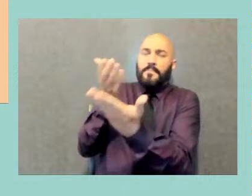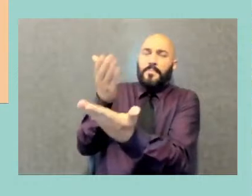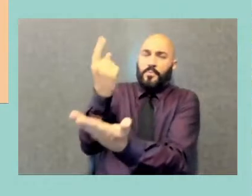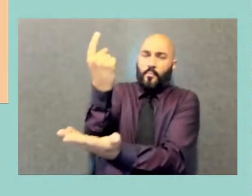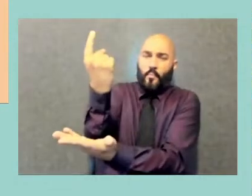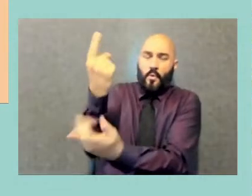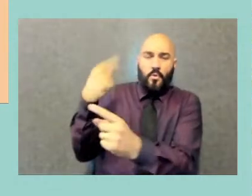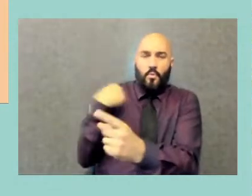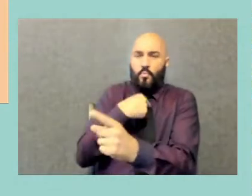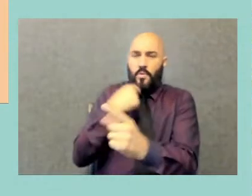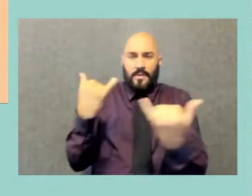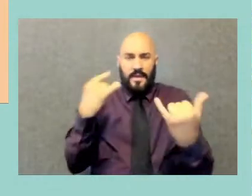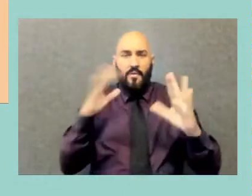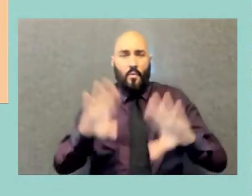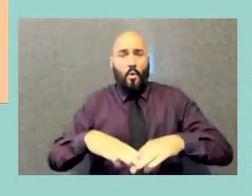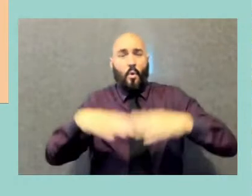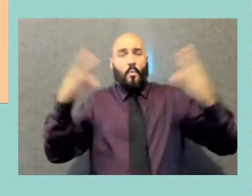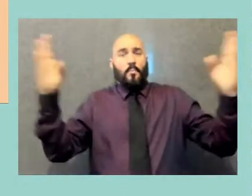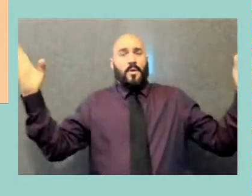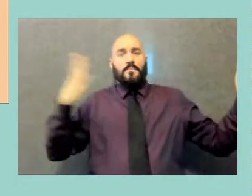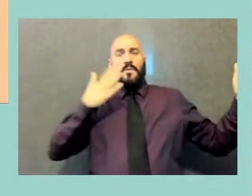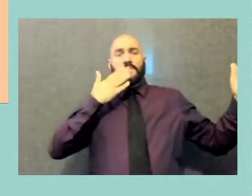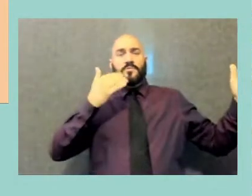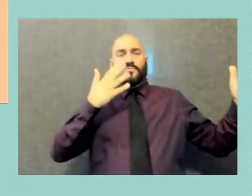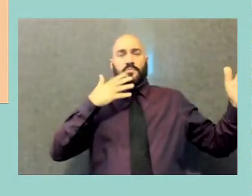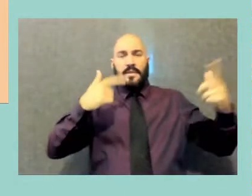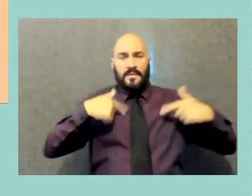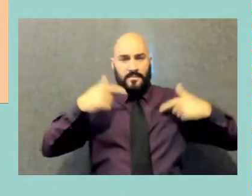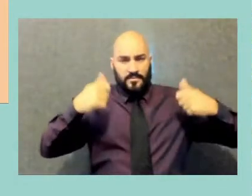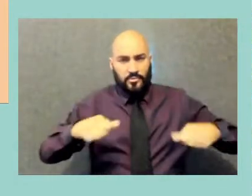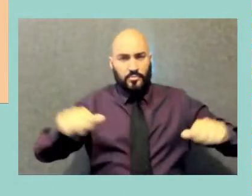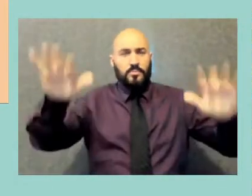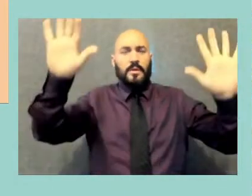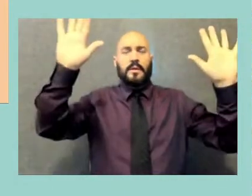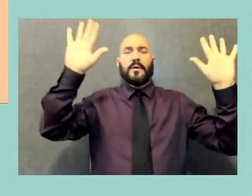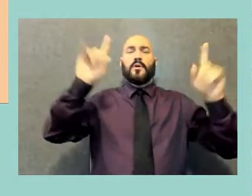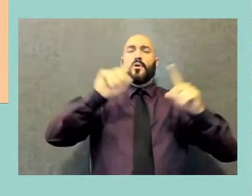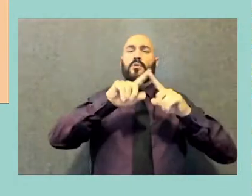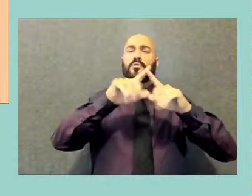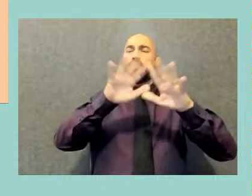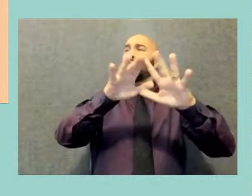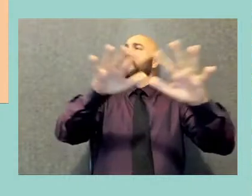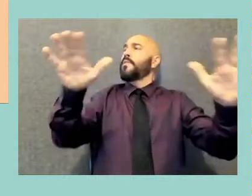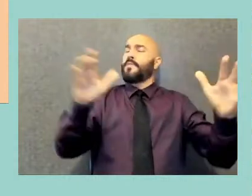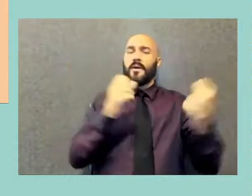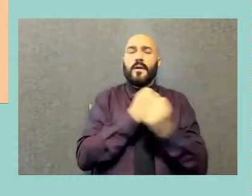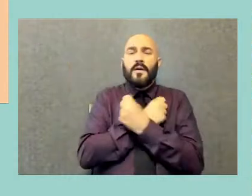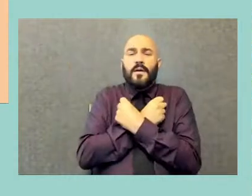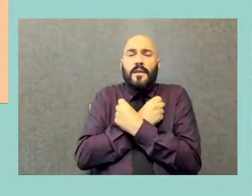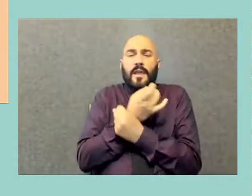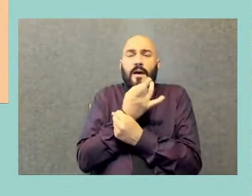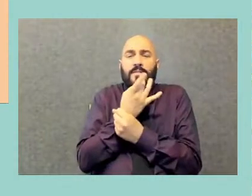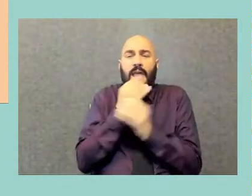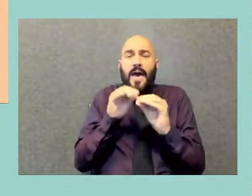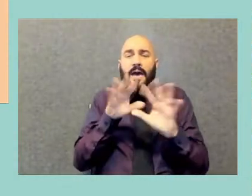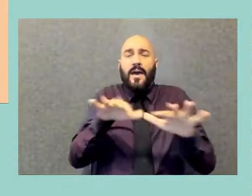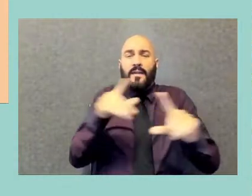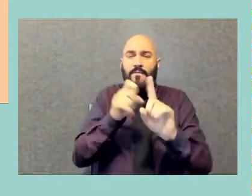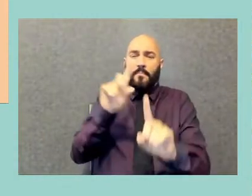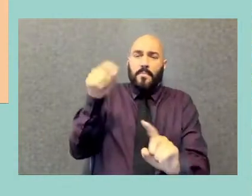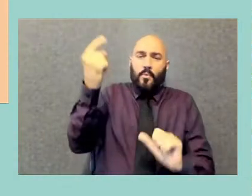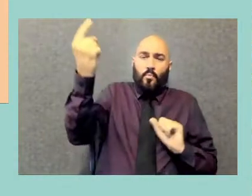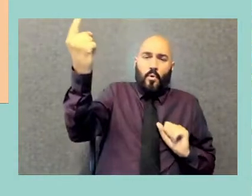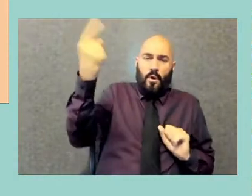are opening up in sweet surrender to the luminous love light of the One. We